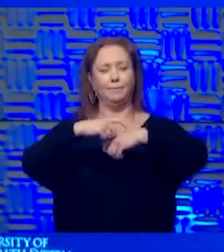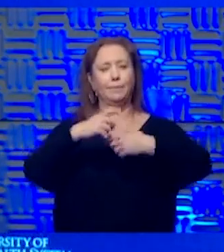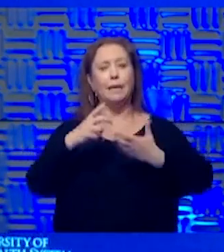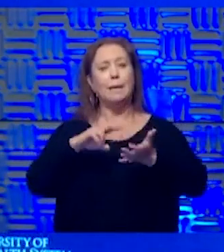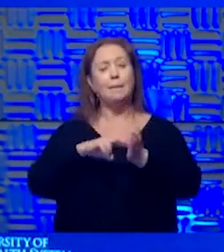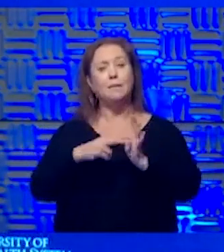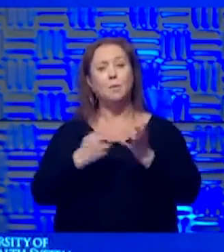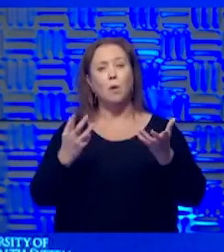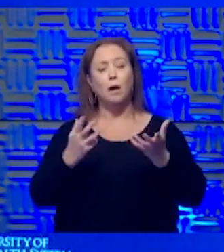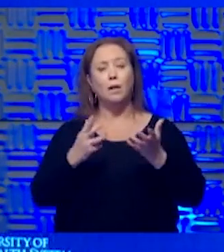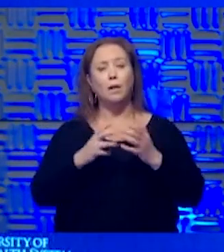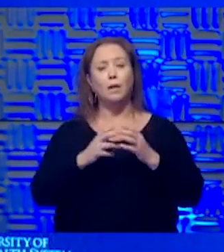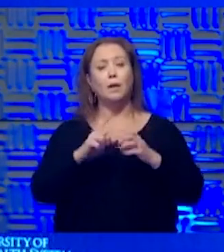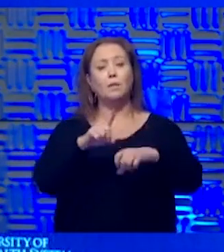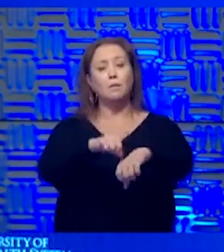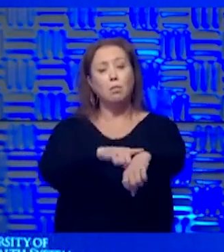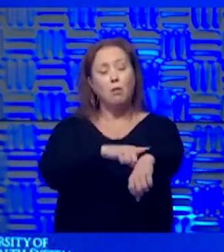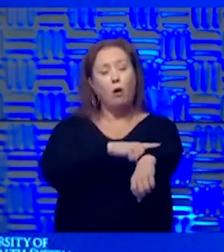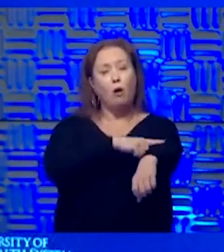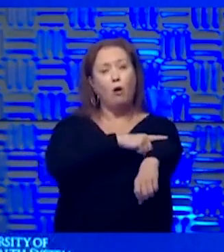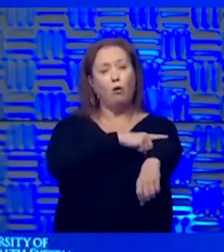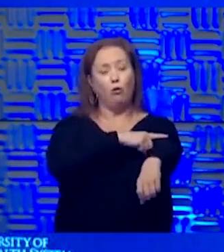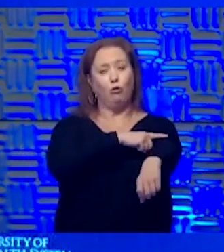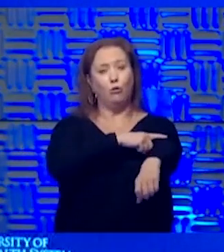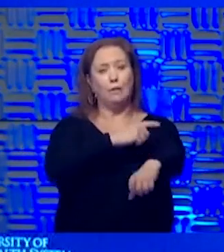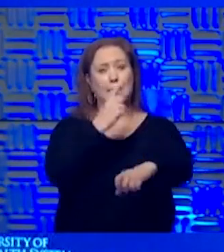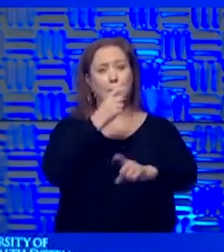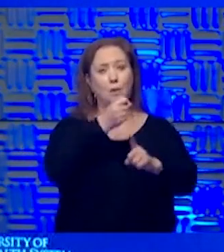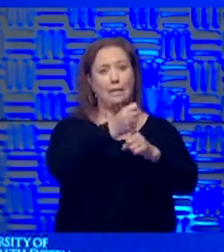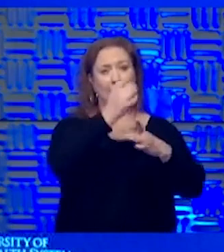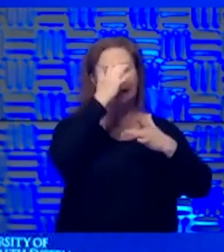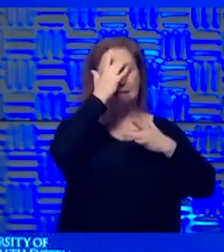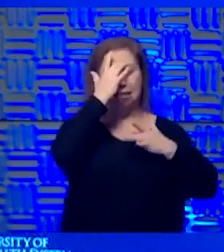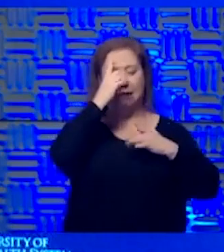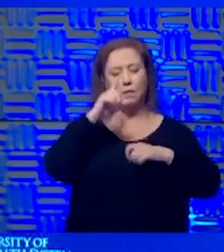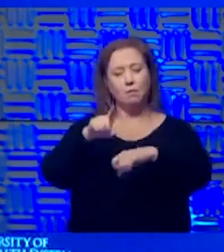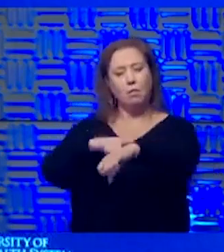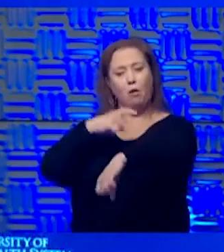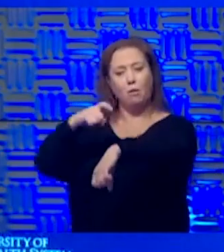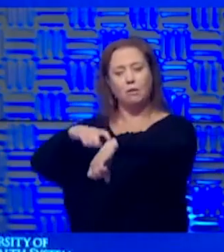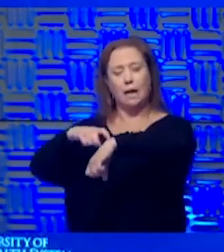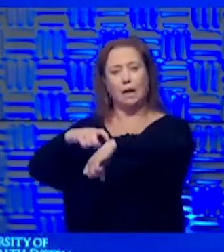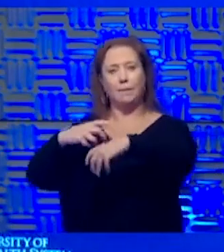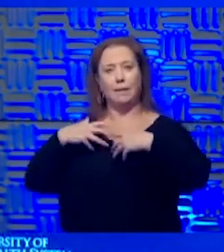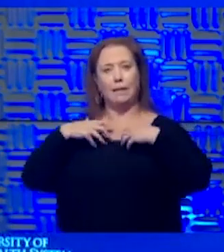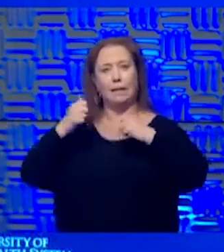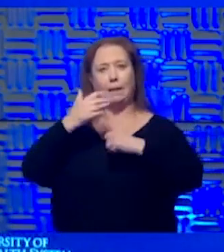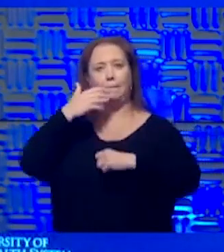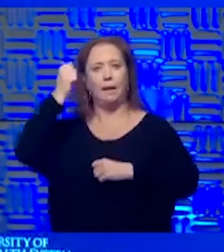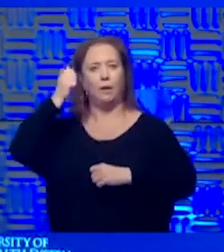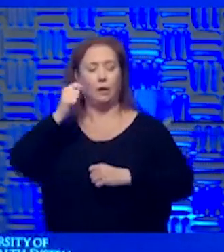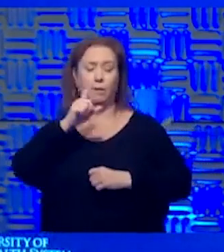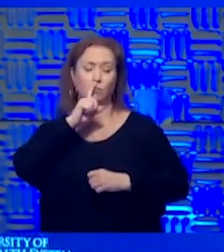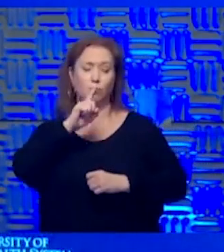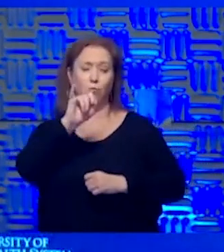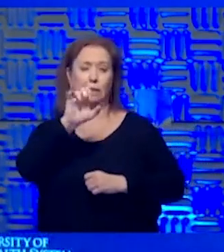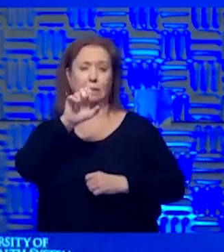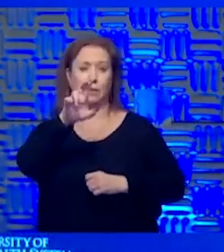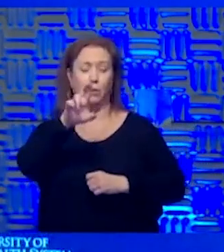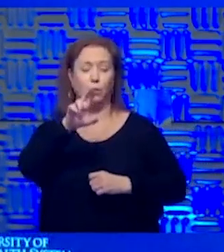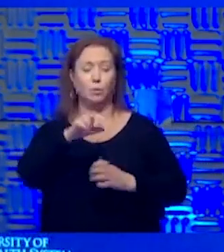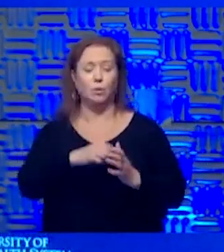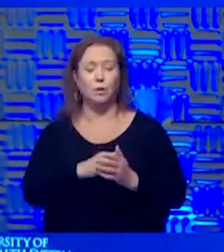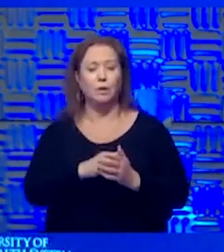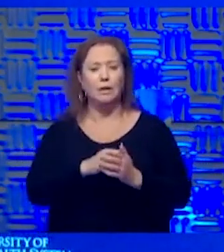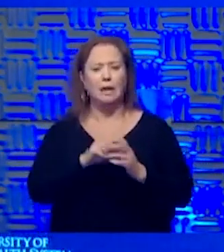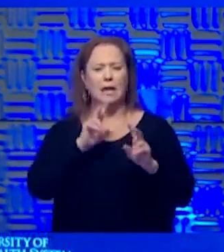that the longer it took for somebody to get sick, the longer it could take for somebody to get better. Pretty true rule up in the ICU. As we look